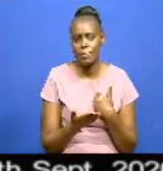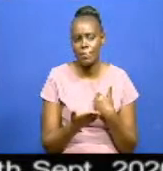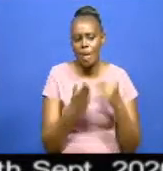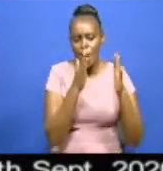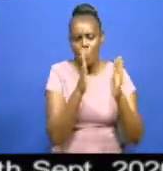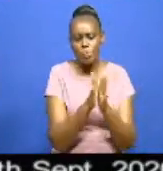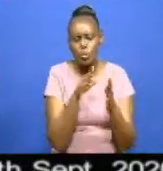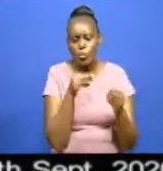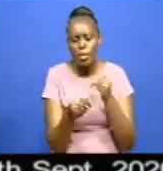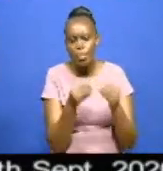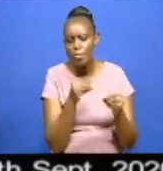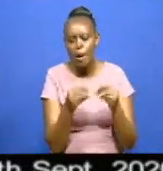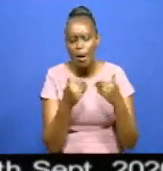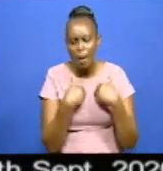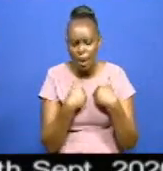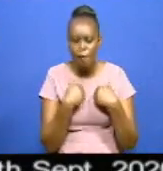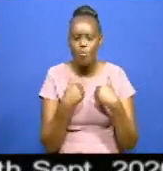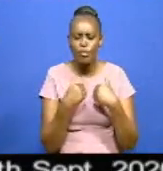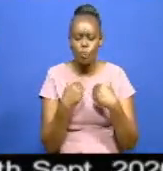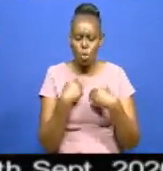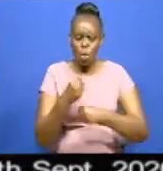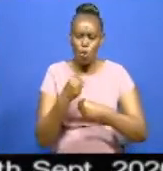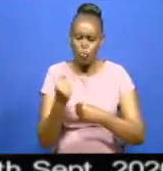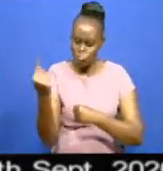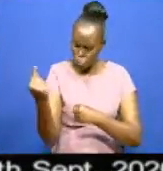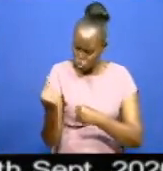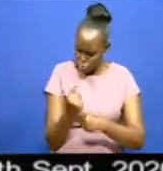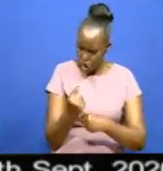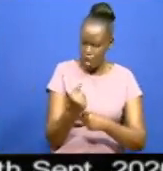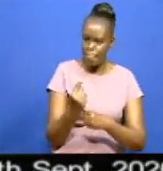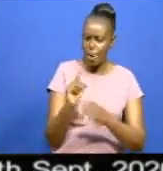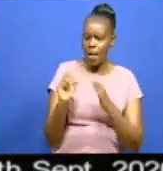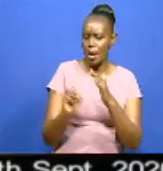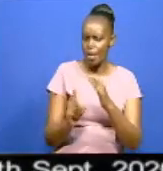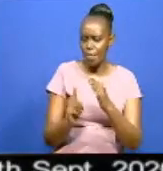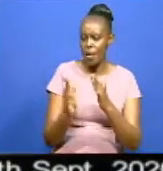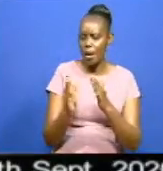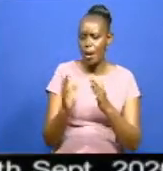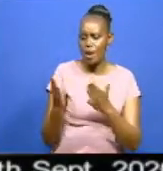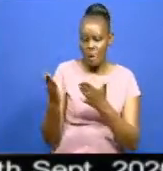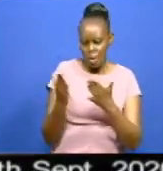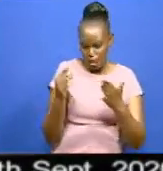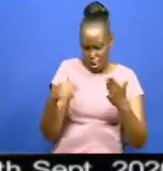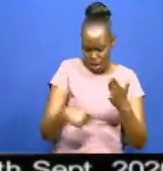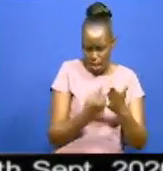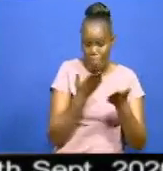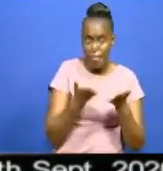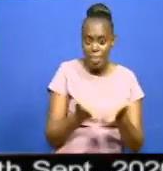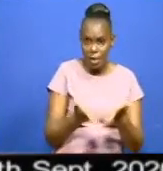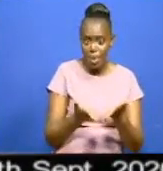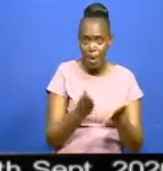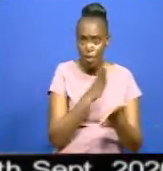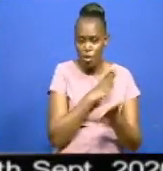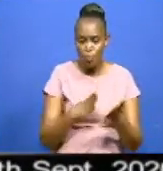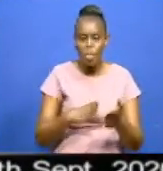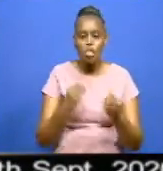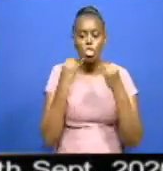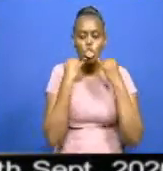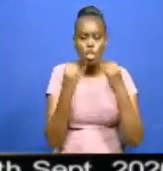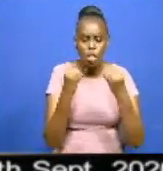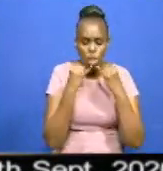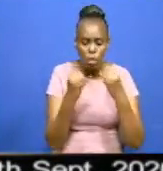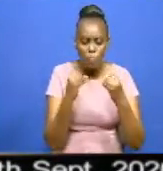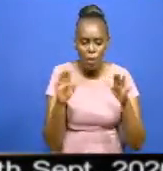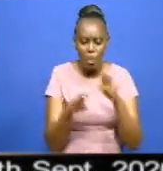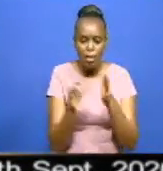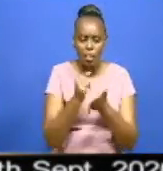person with disability having to have that confidence to walk into Nairobi and to offer himself, Mr. Speaker, to be interviewed, to be an